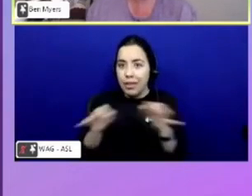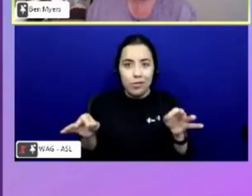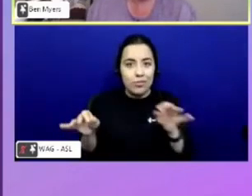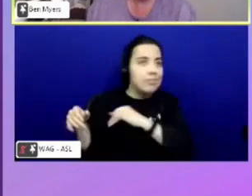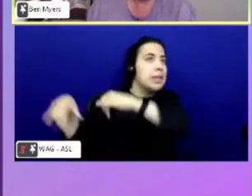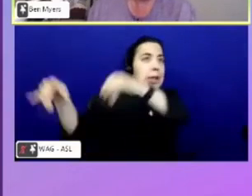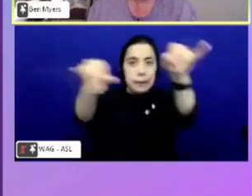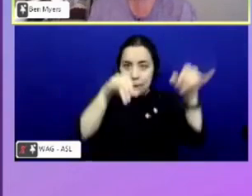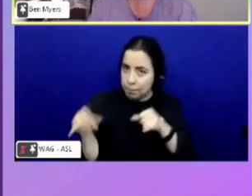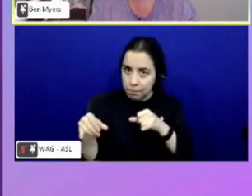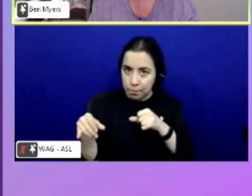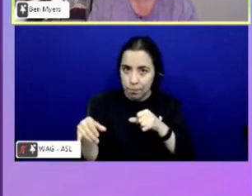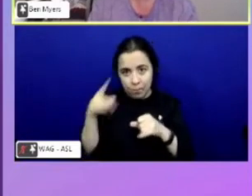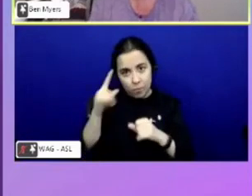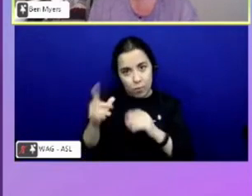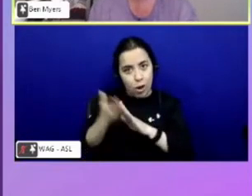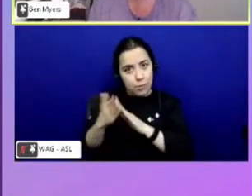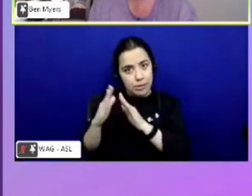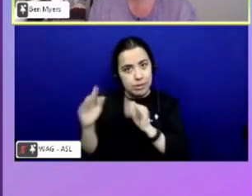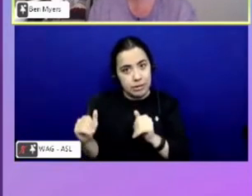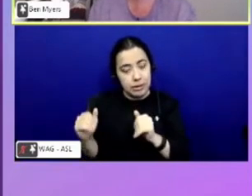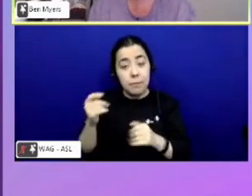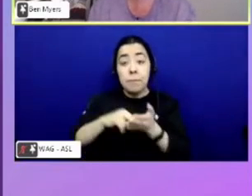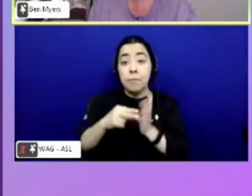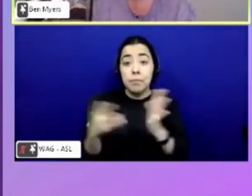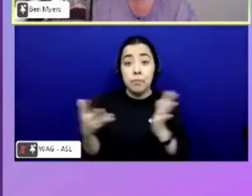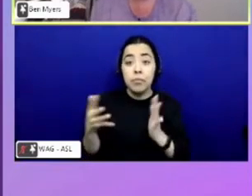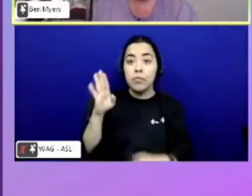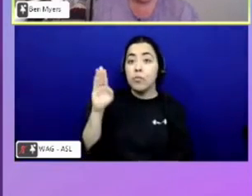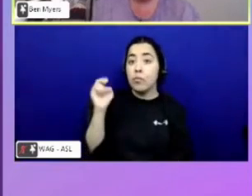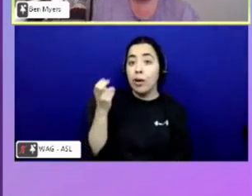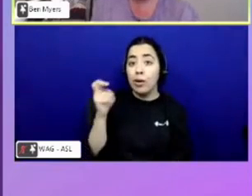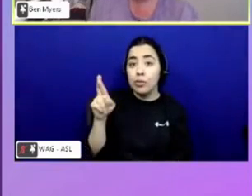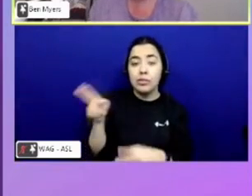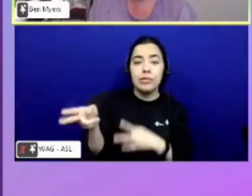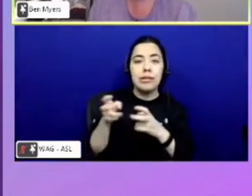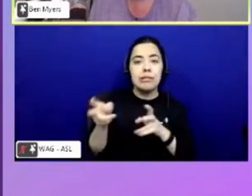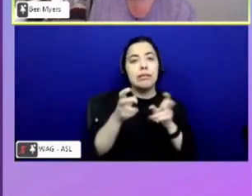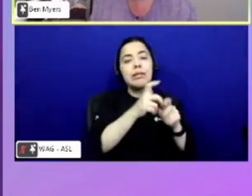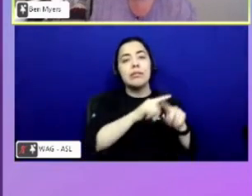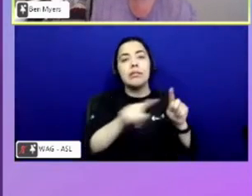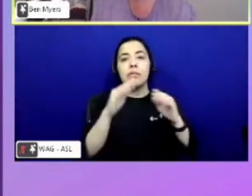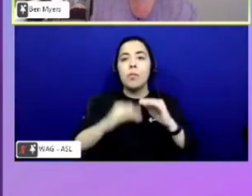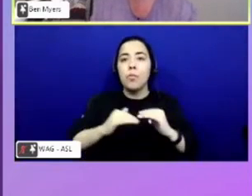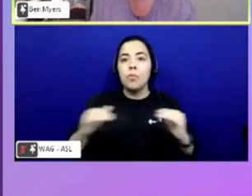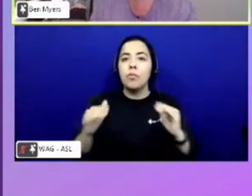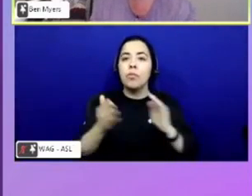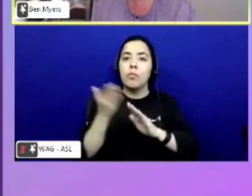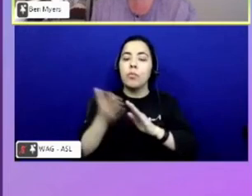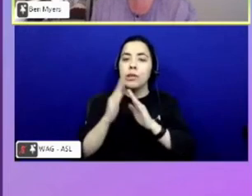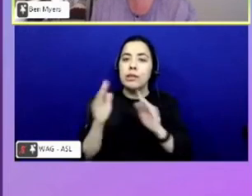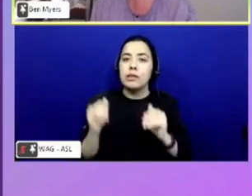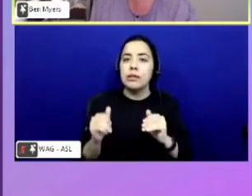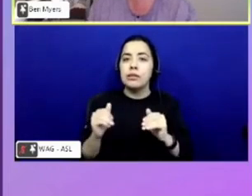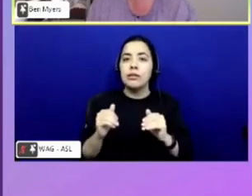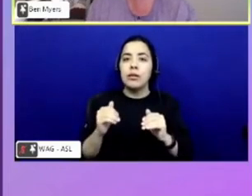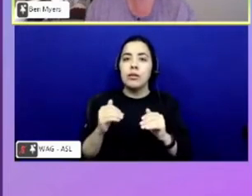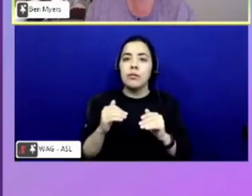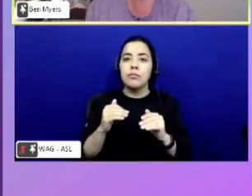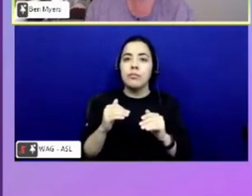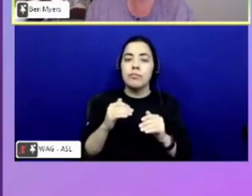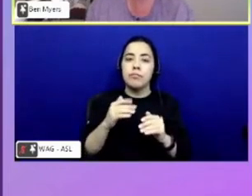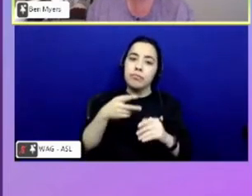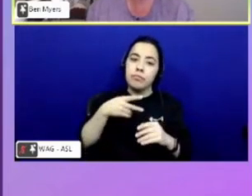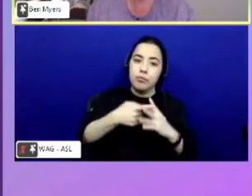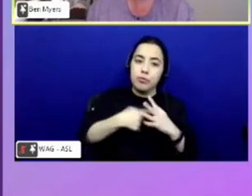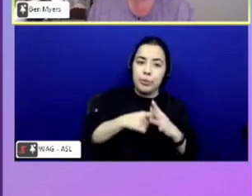And so browsers take all of these different kind of low-level operating system defined primitives and